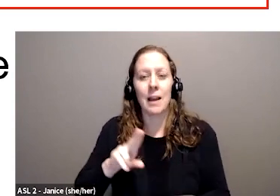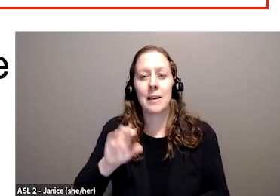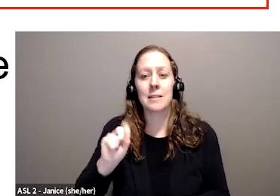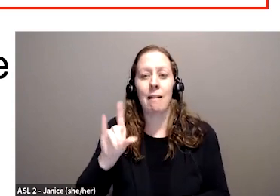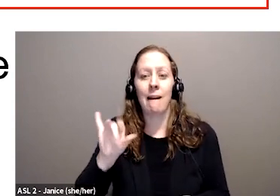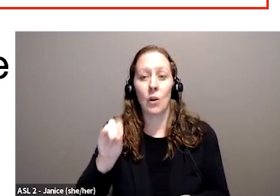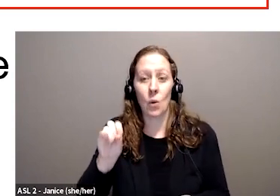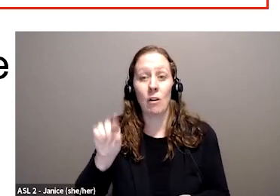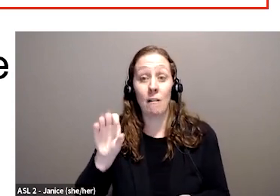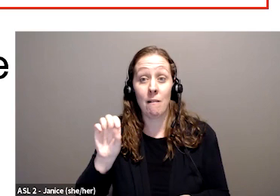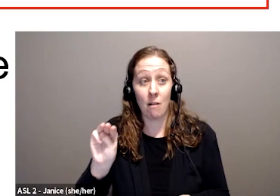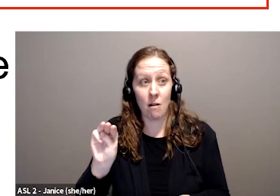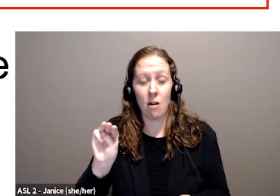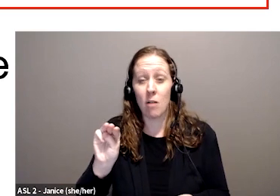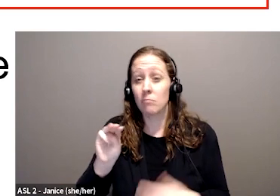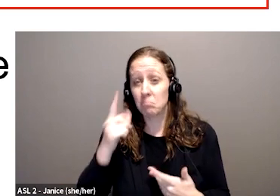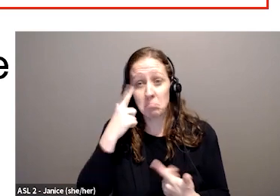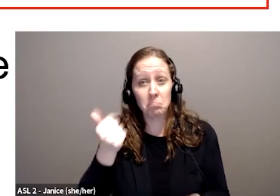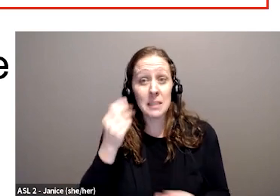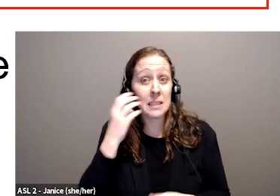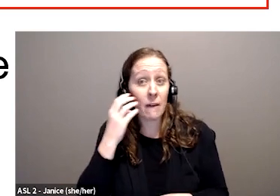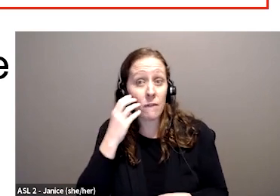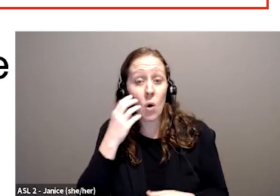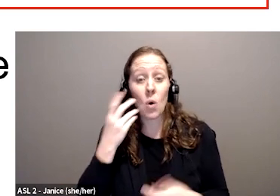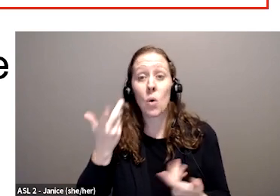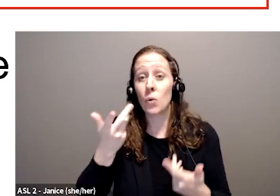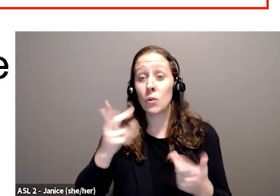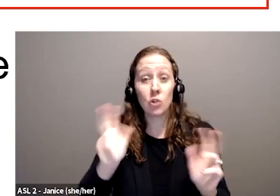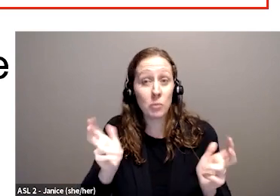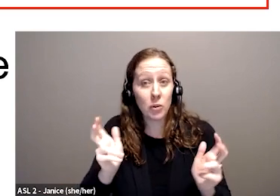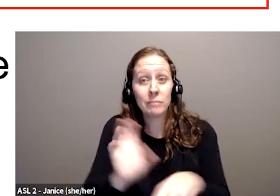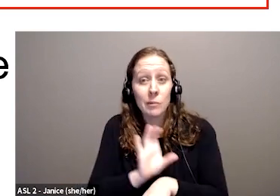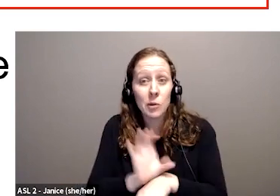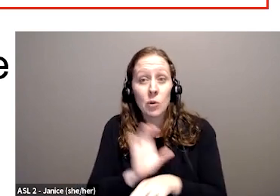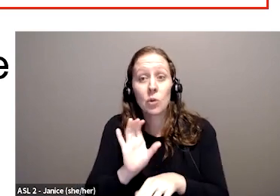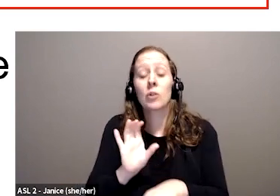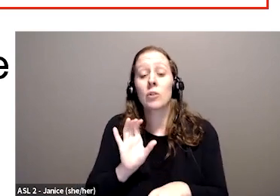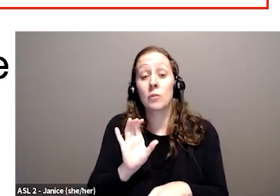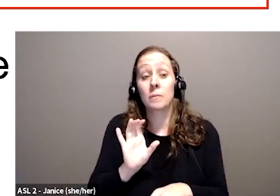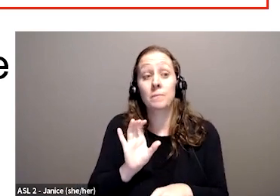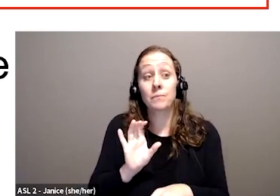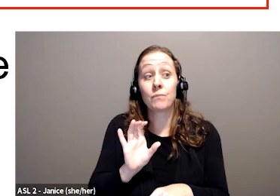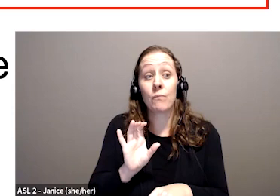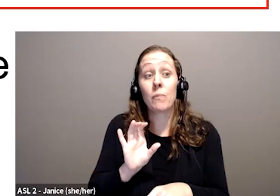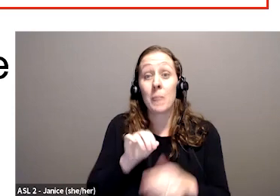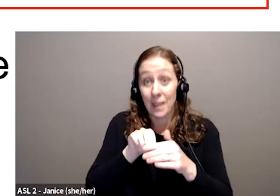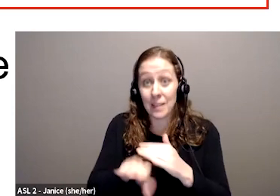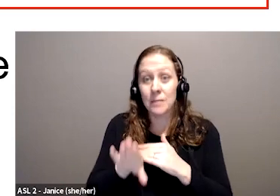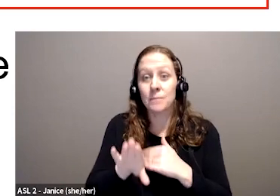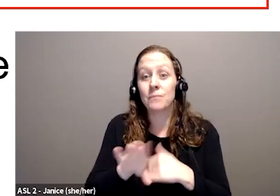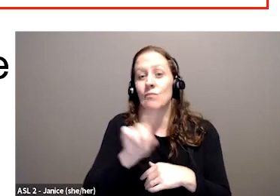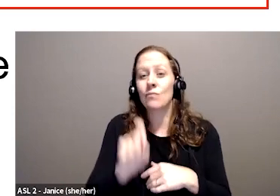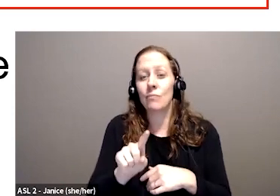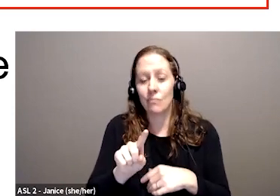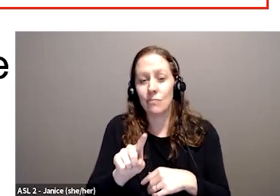slido.com. And you can do this on your cell phone or your computer. And once you do, a question will emerge that will ask you to rank